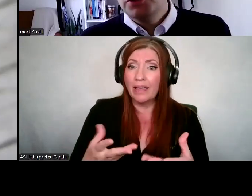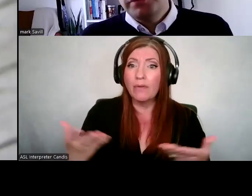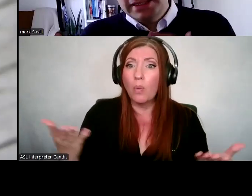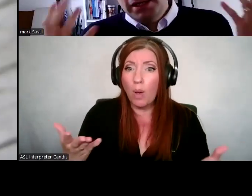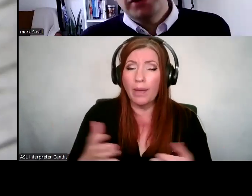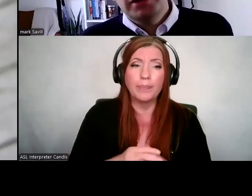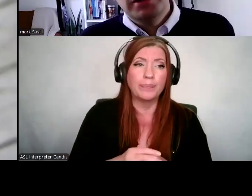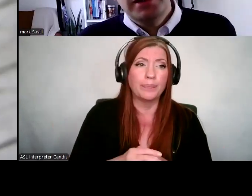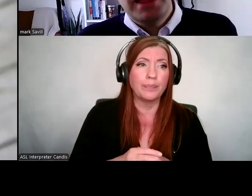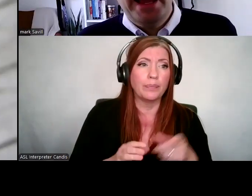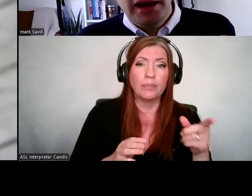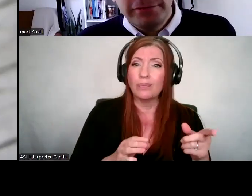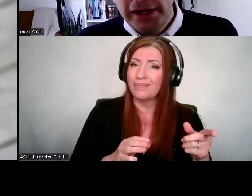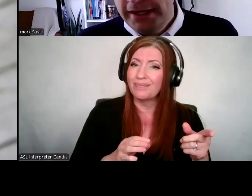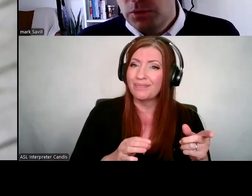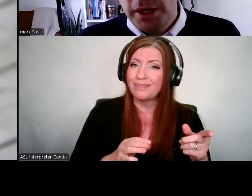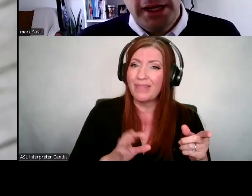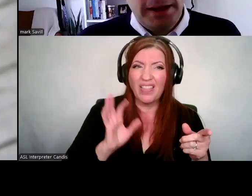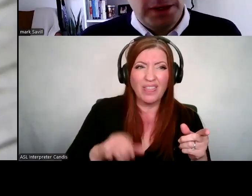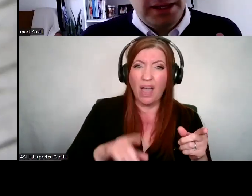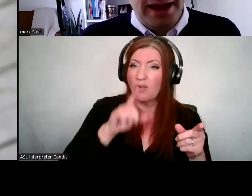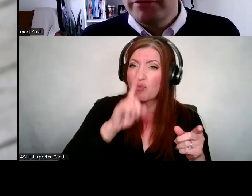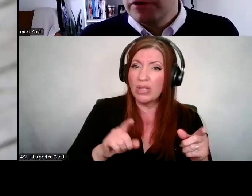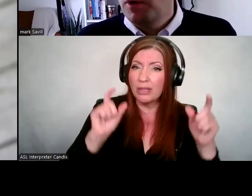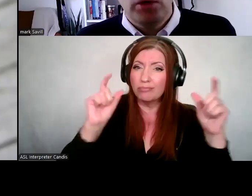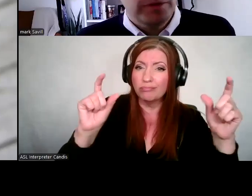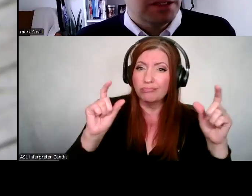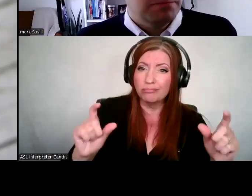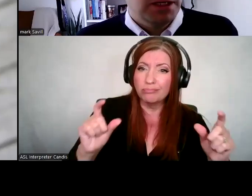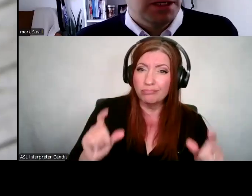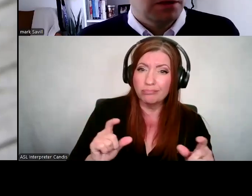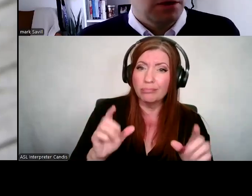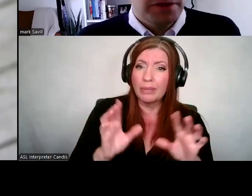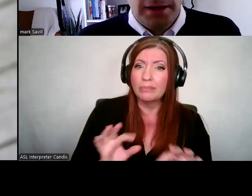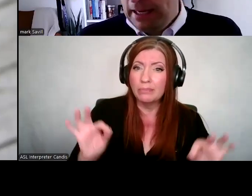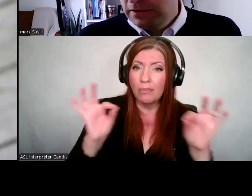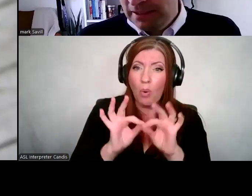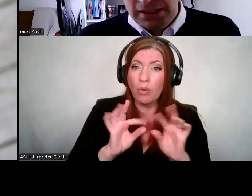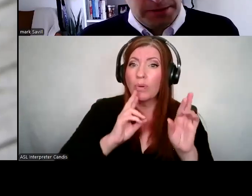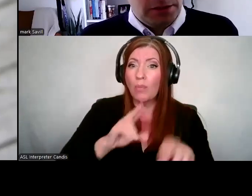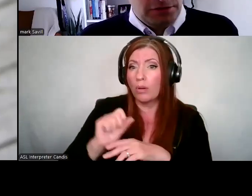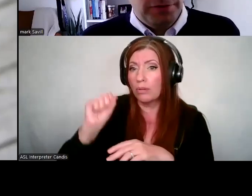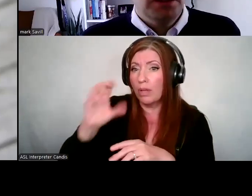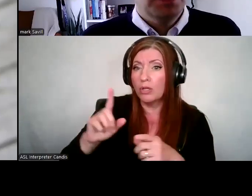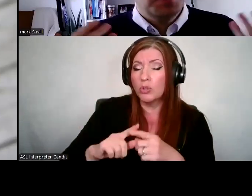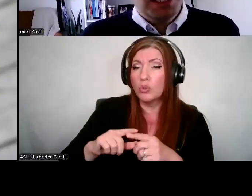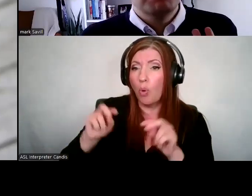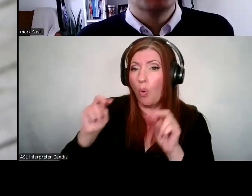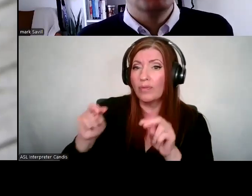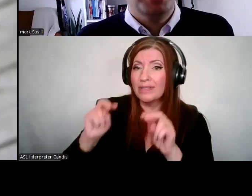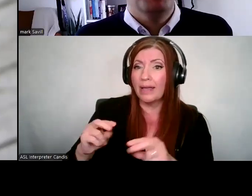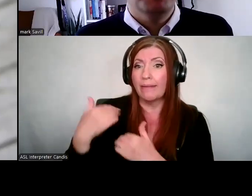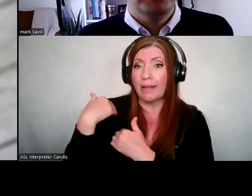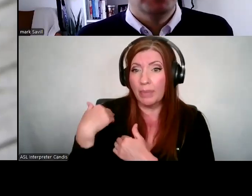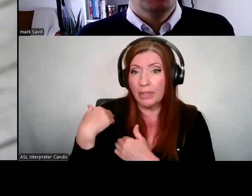Okay, so that's kind of the headline findings. We have a report that we submitted to the Oversight and Accountability Commission who funded this, which has